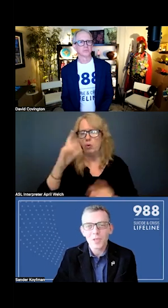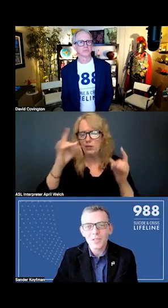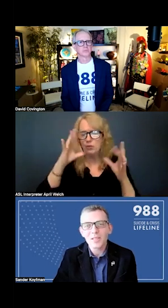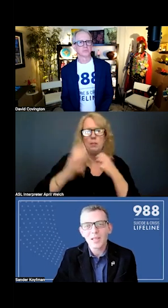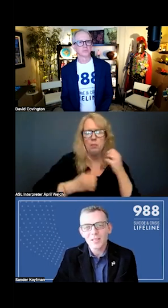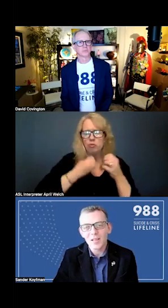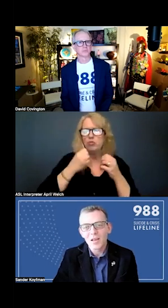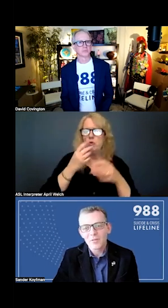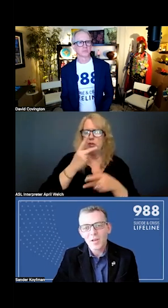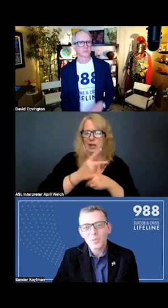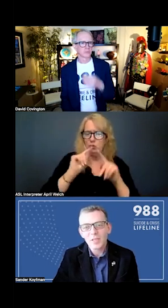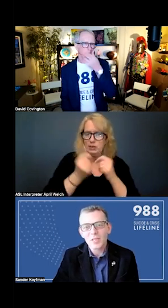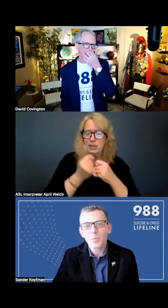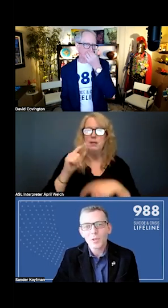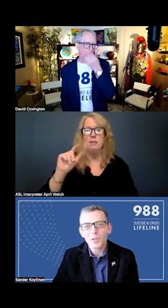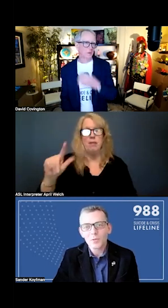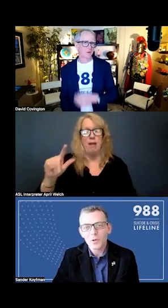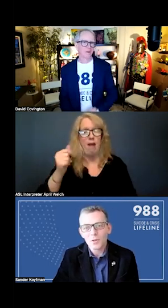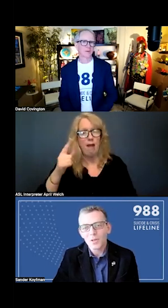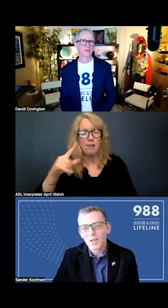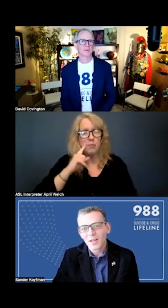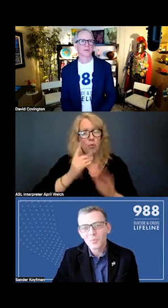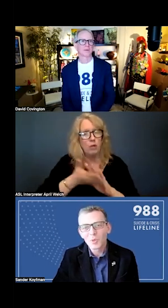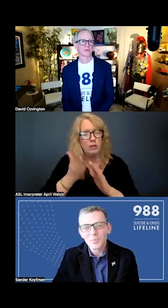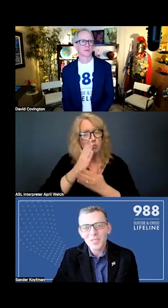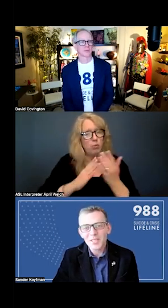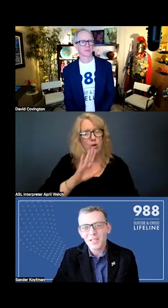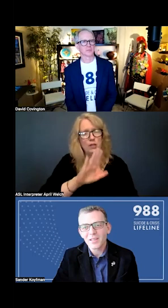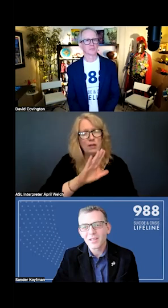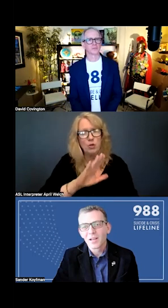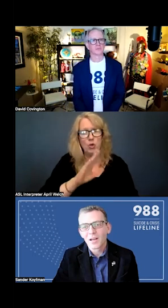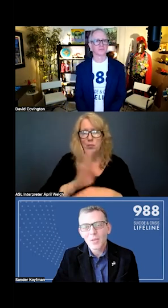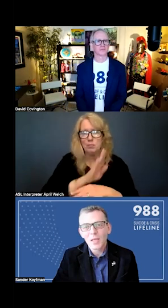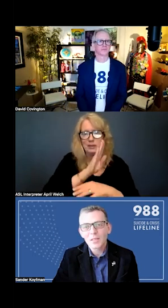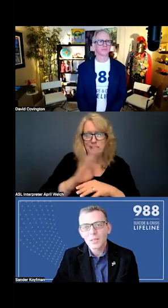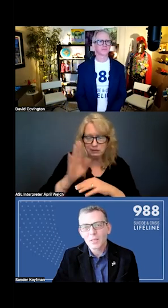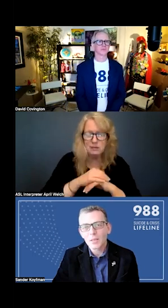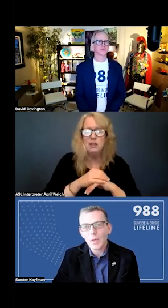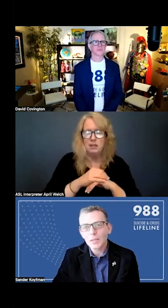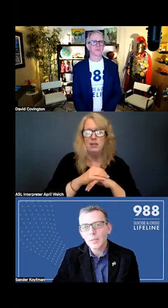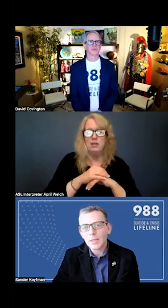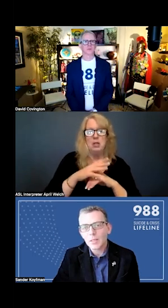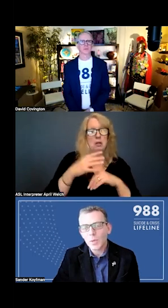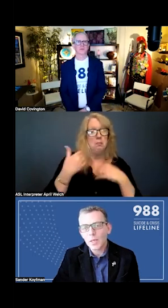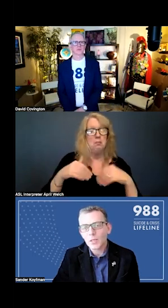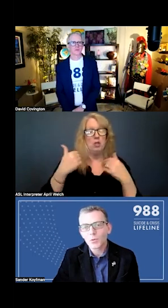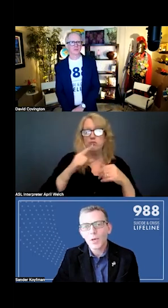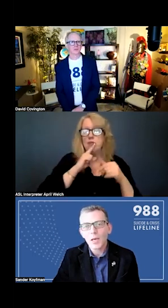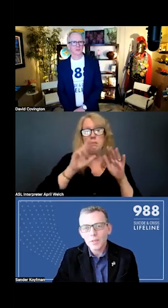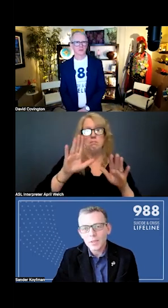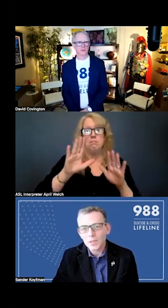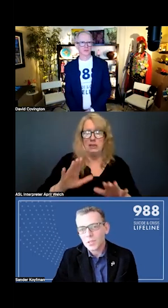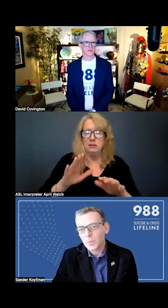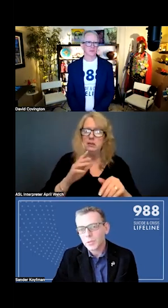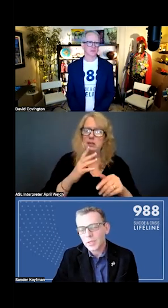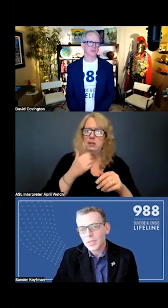April runs at Vibrant as part of her book of business there. And it's quite an amazing way to have